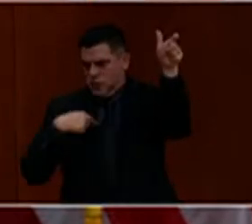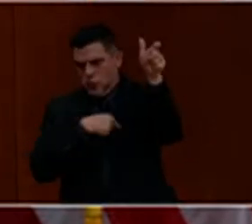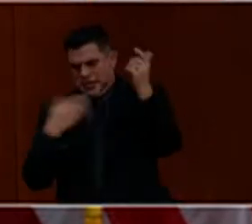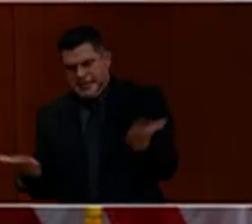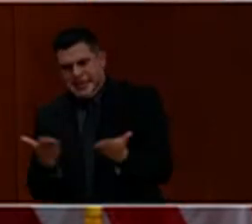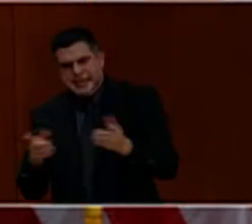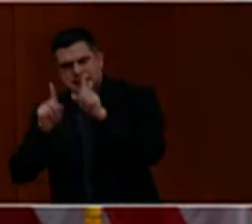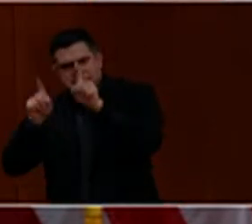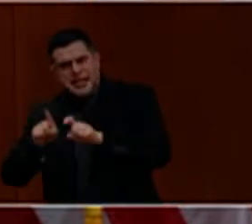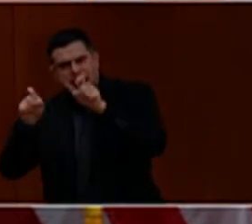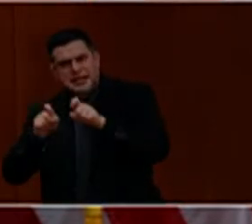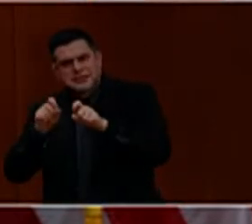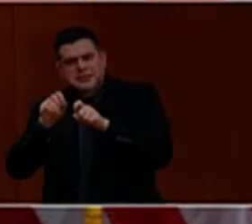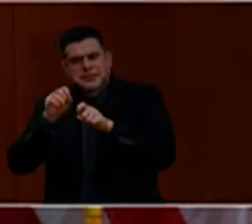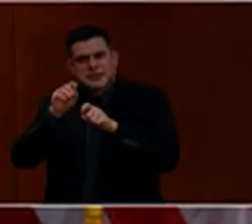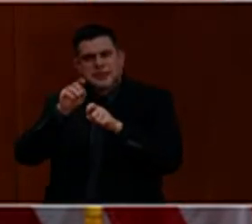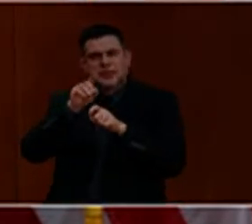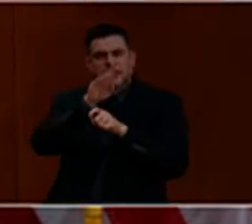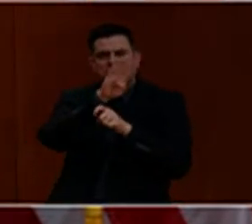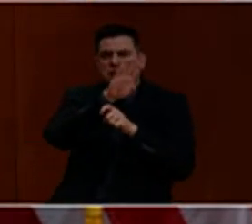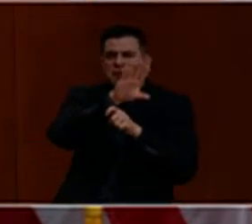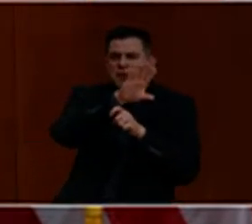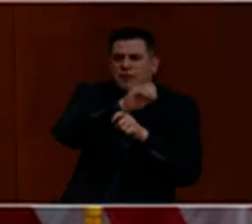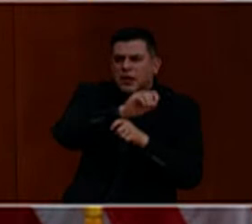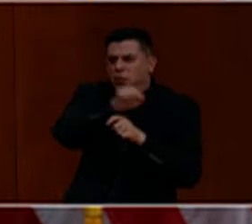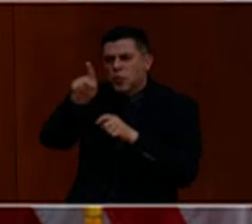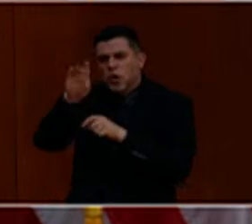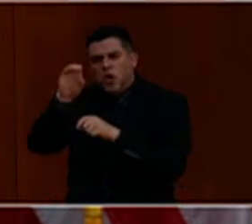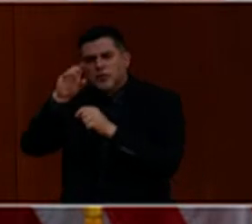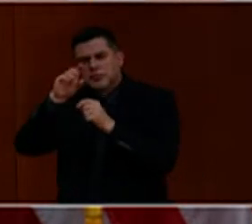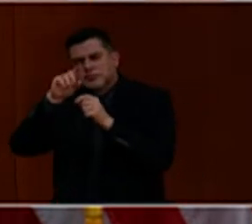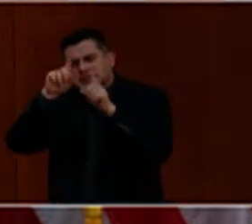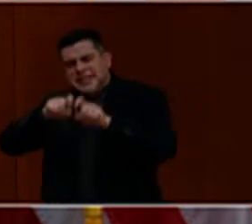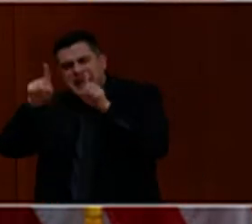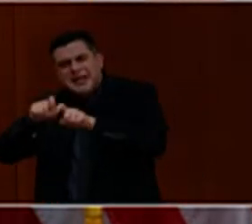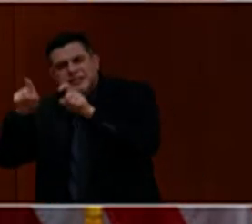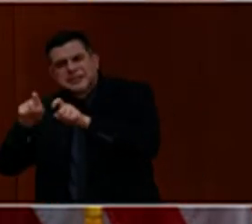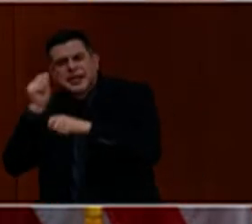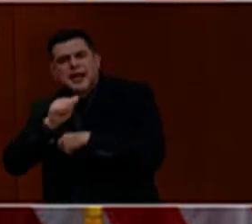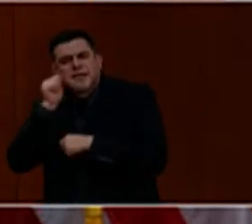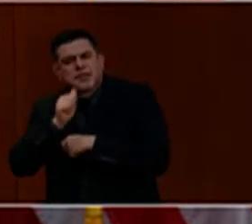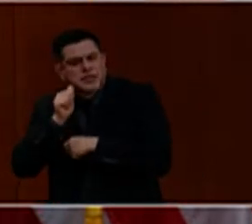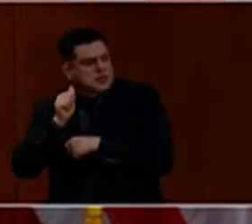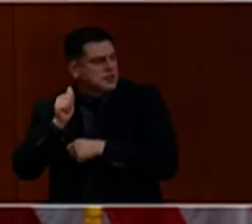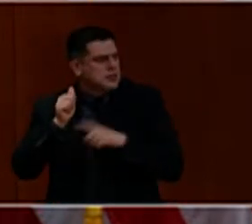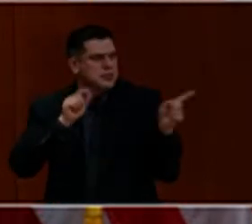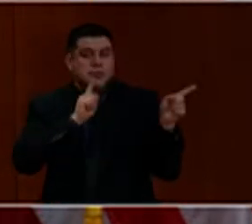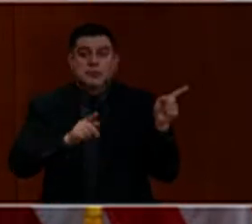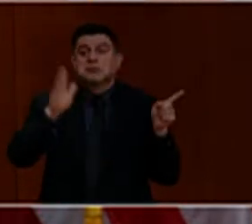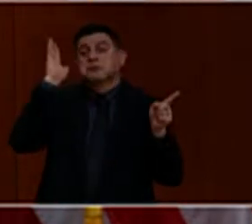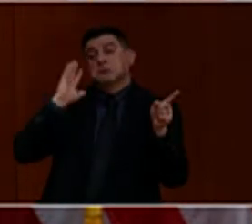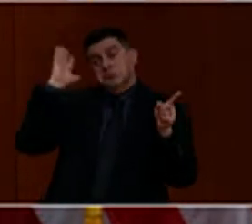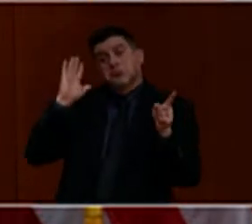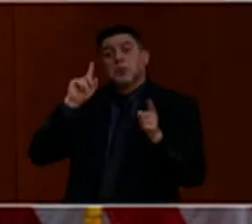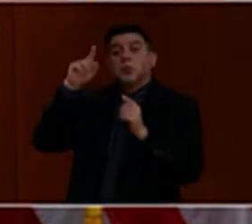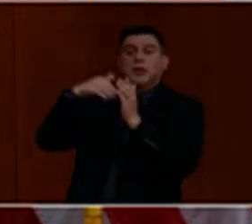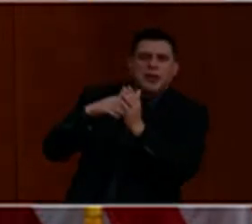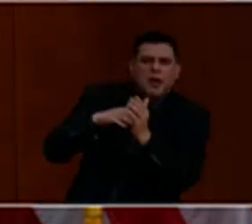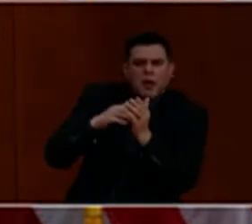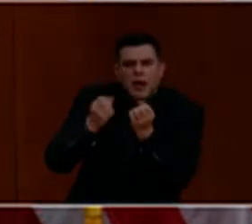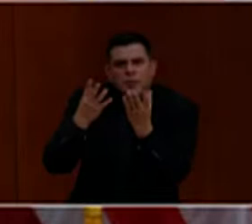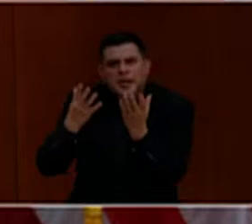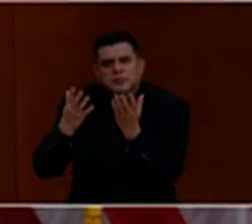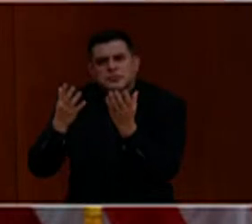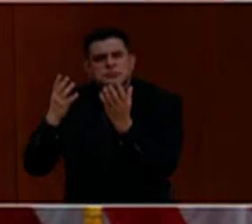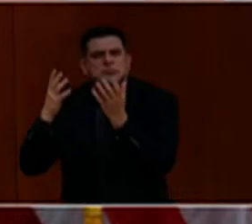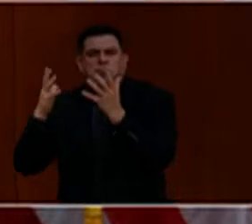a lot of tests. I mean, that's a massive amount. When we had 144,000, that was a huge dump. But